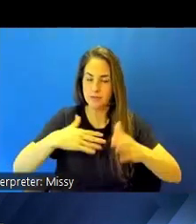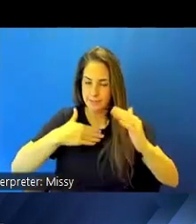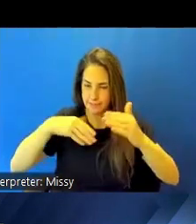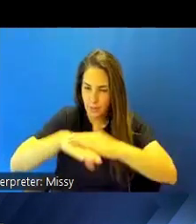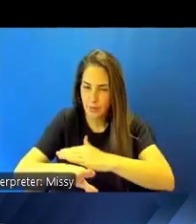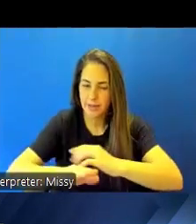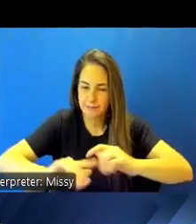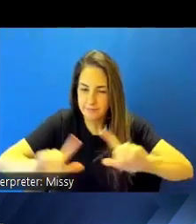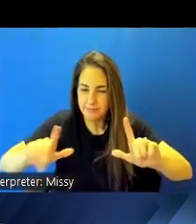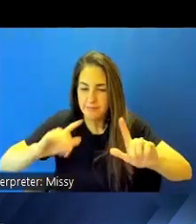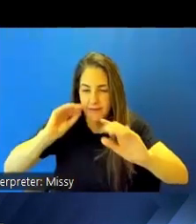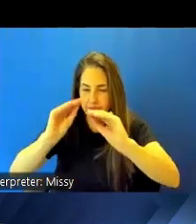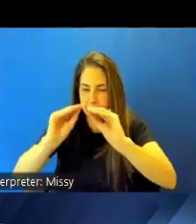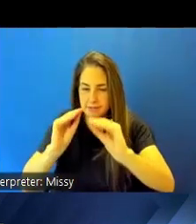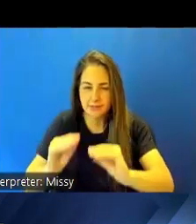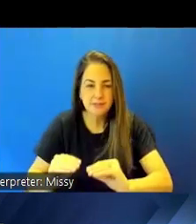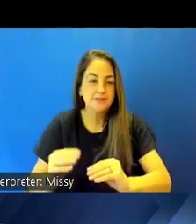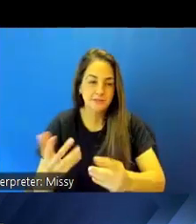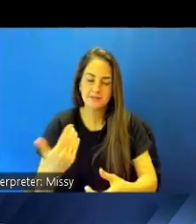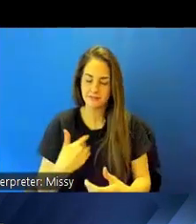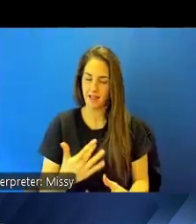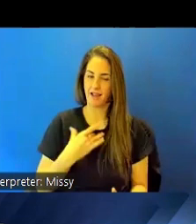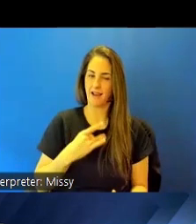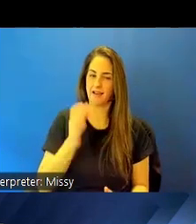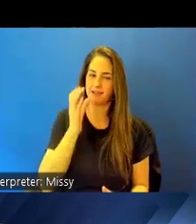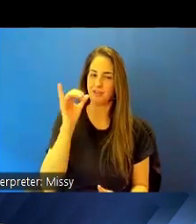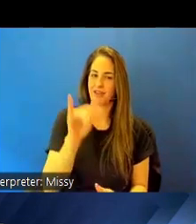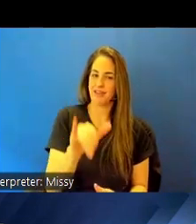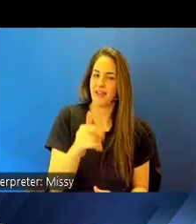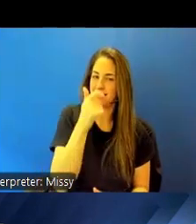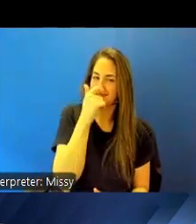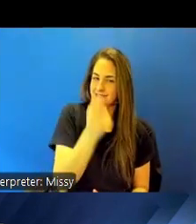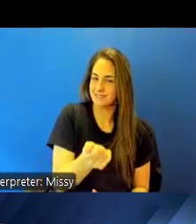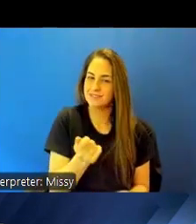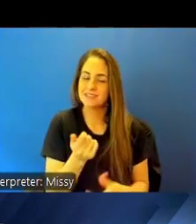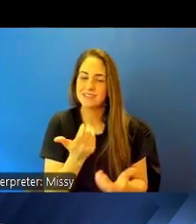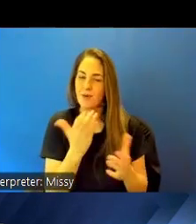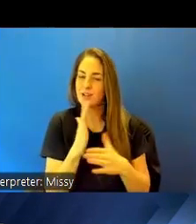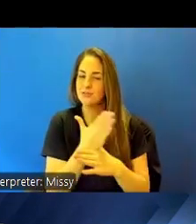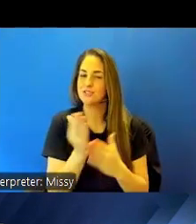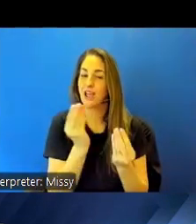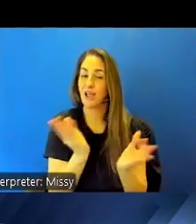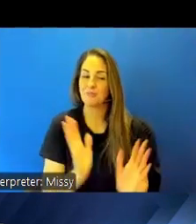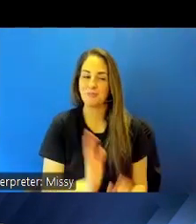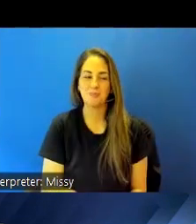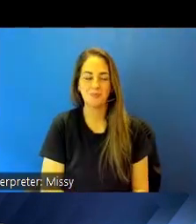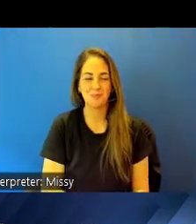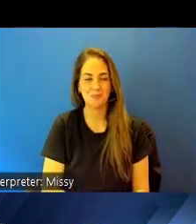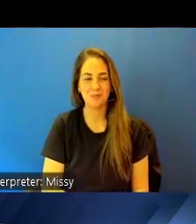liked hearing that anecdote and wanted to share that with you all.